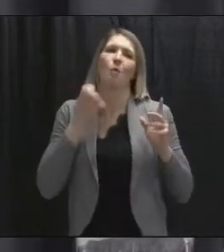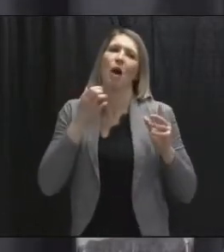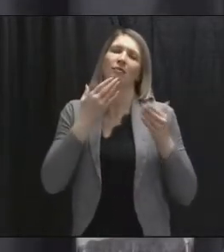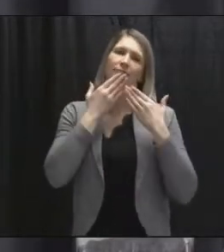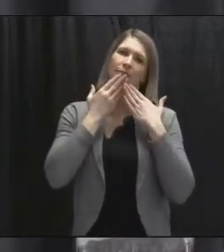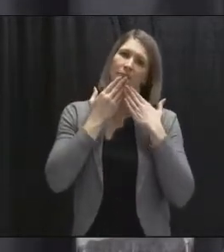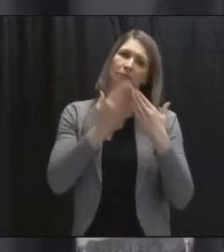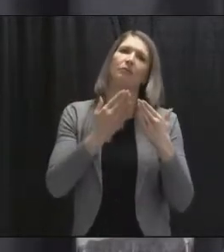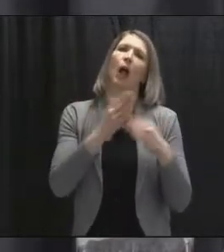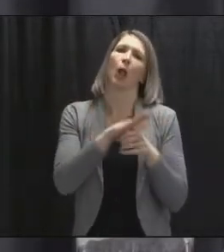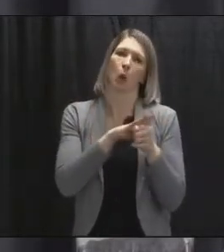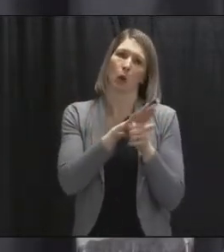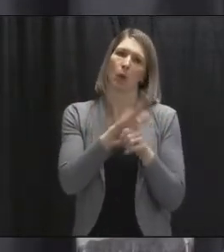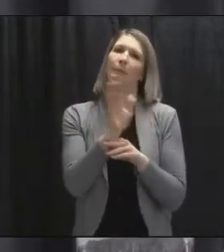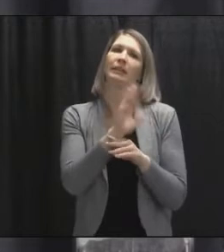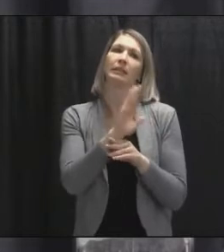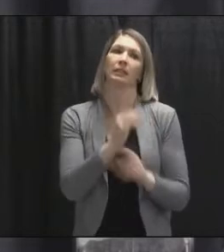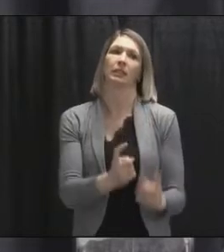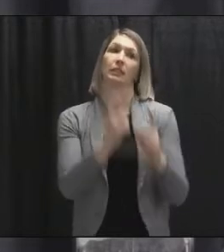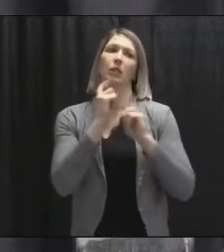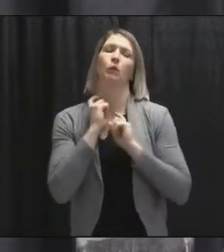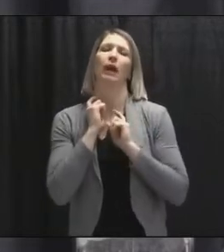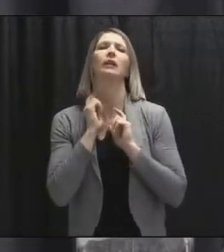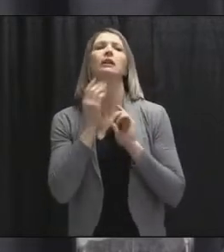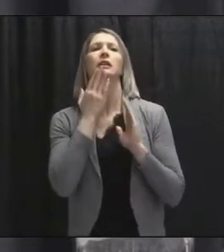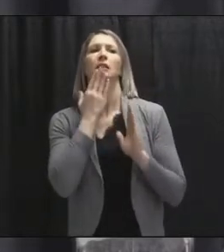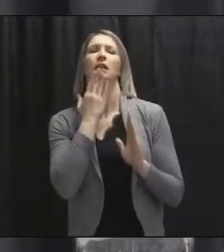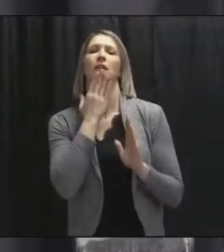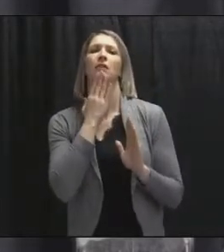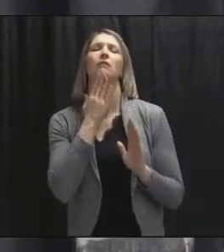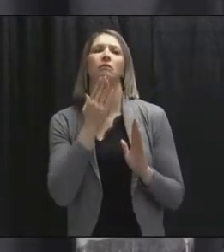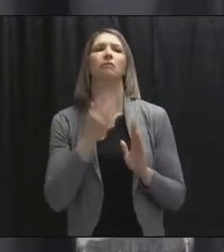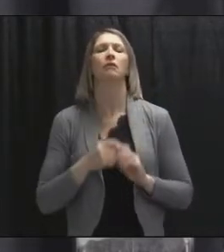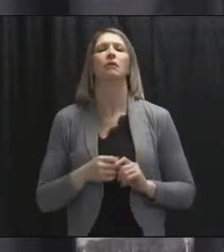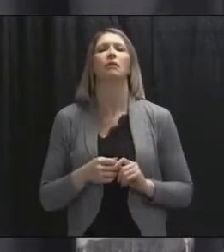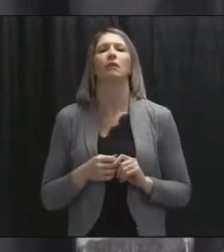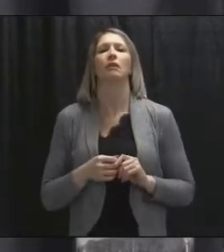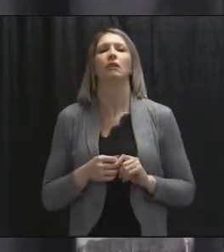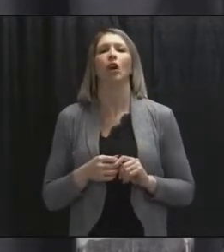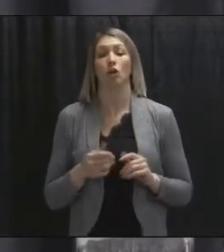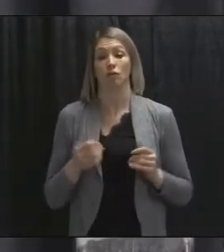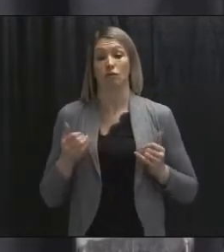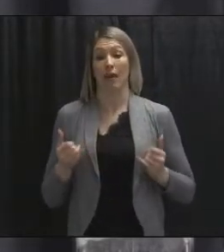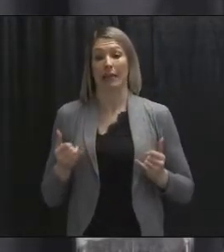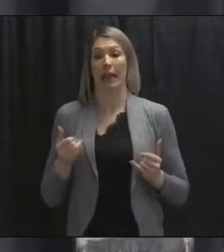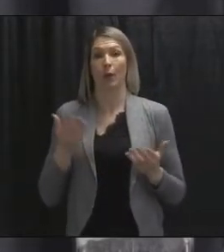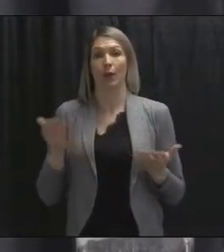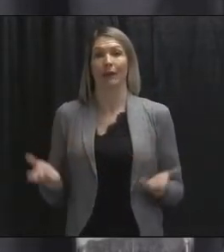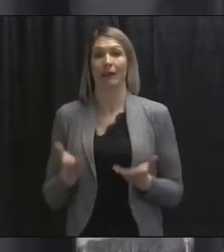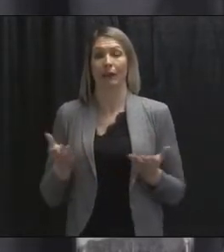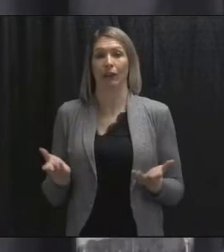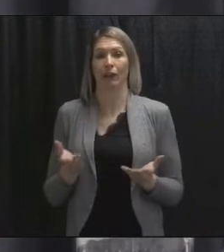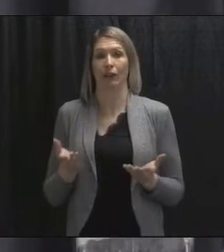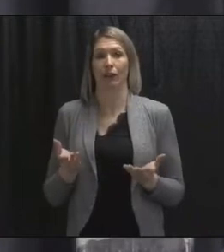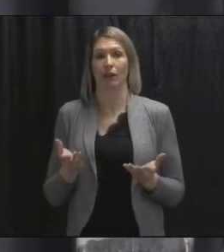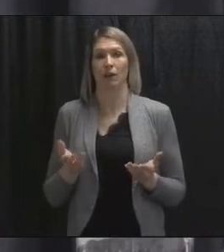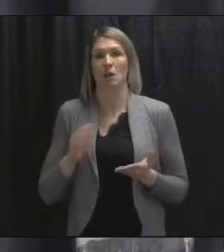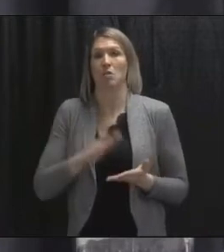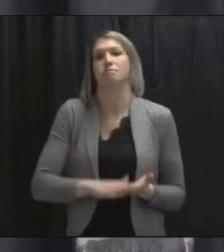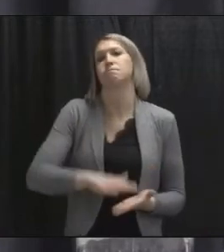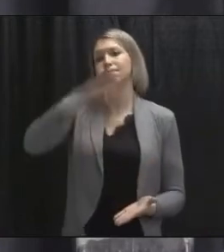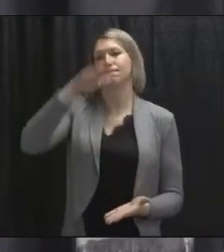gratefully acknowledge the work that they have done. We are not in a situation where at any stage we're getting anything like